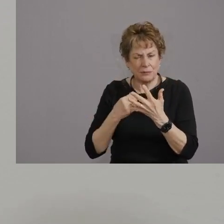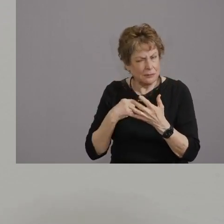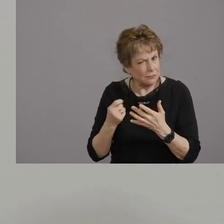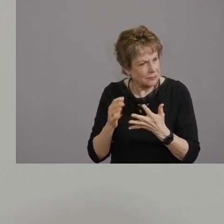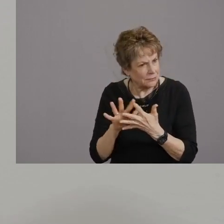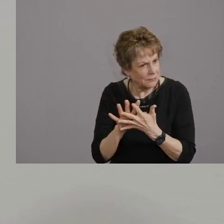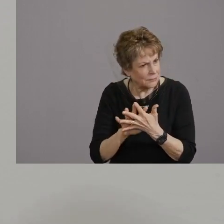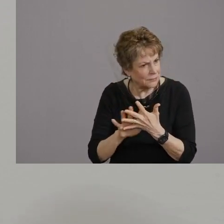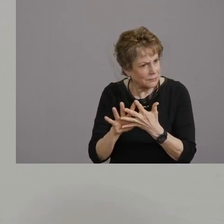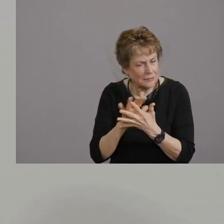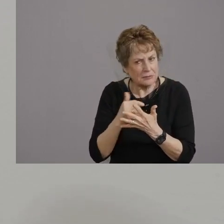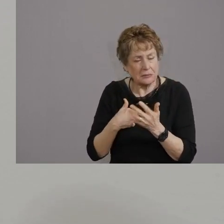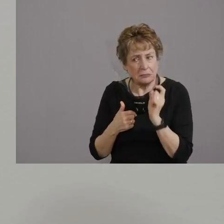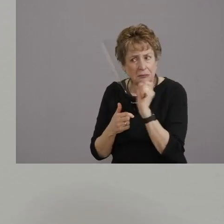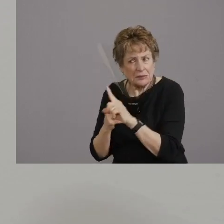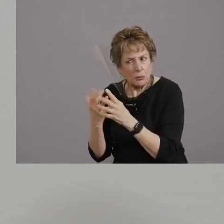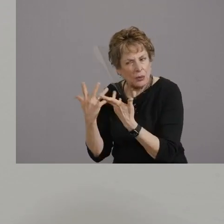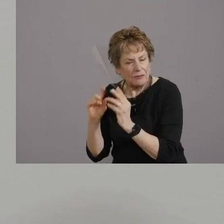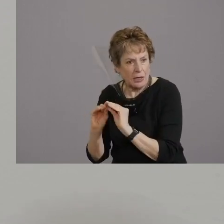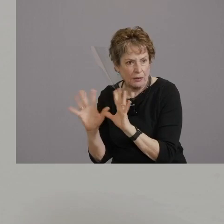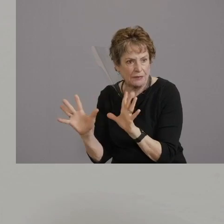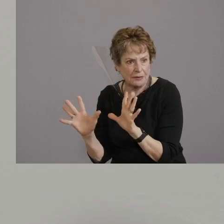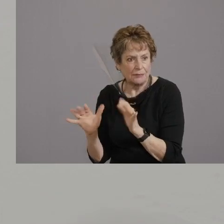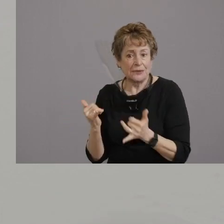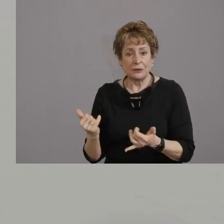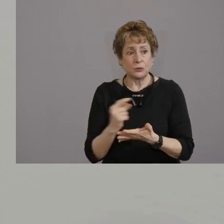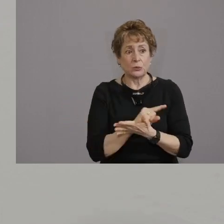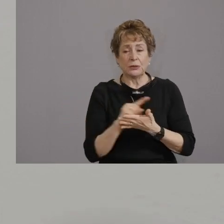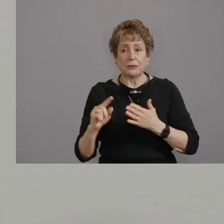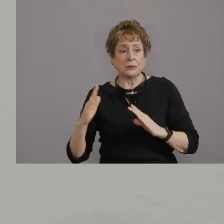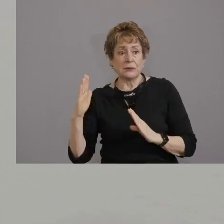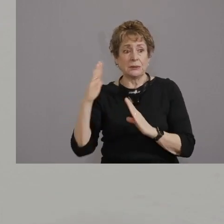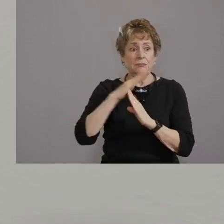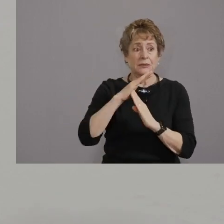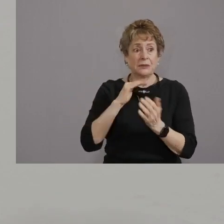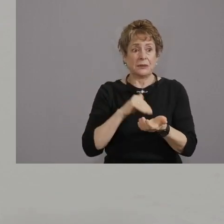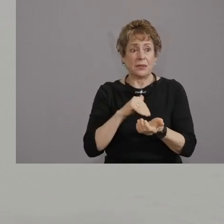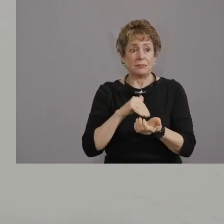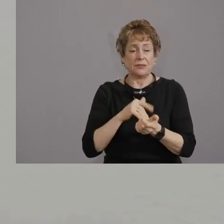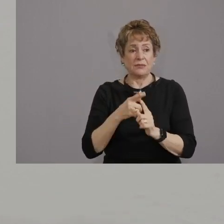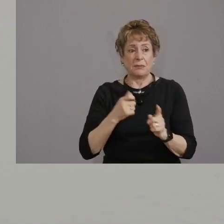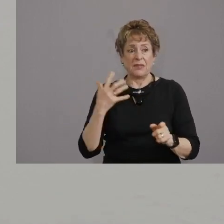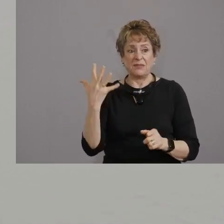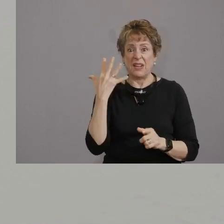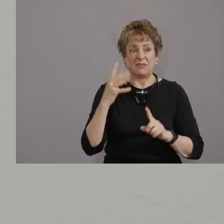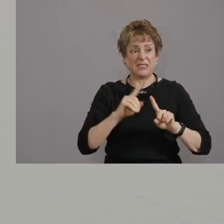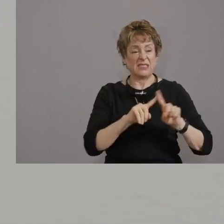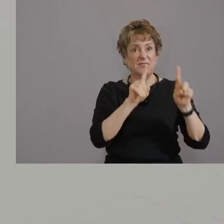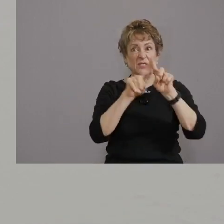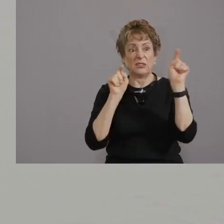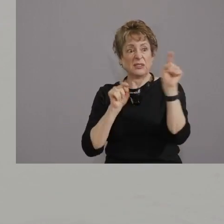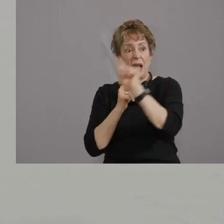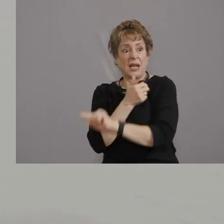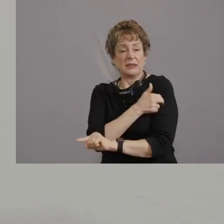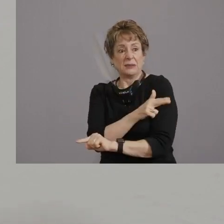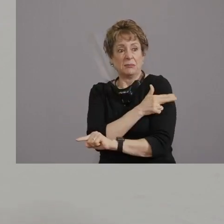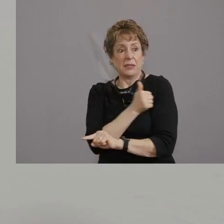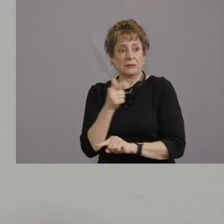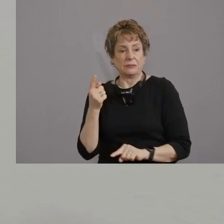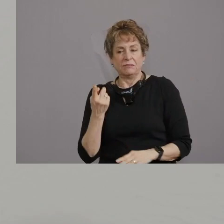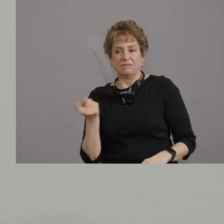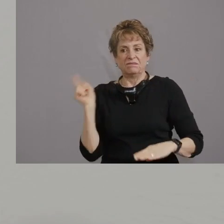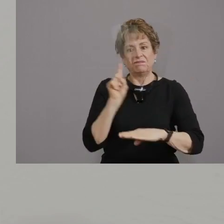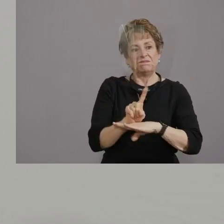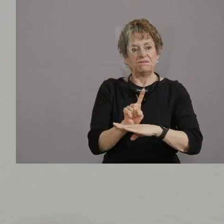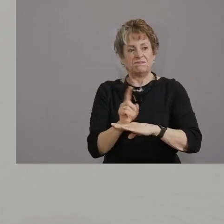week, top doctors at 5 hospital systems held a joint press conference, essentially saying their facilities are overwhelmed and urging